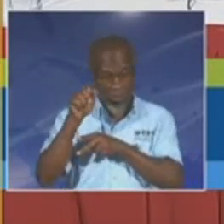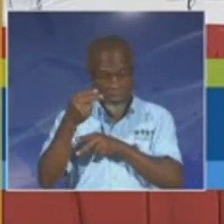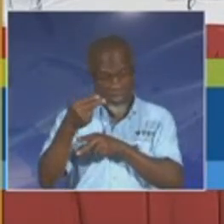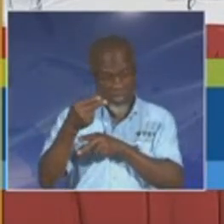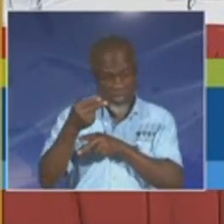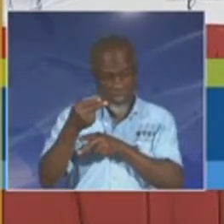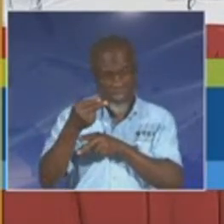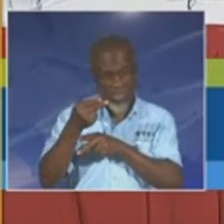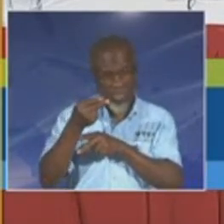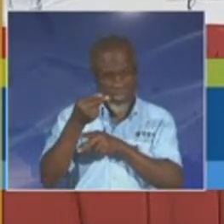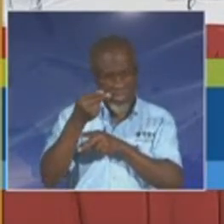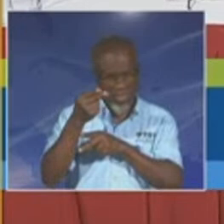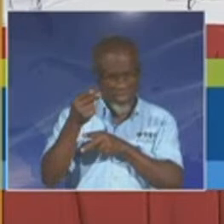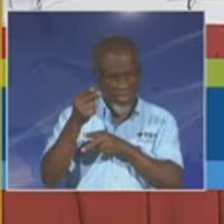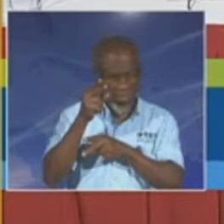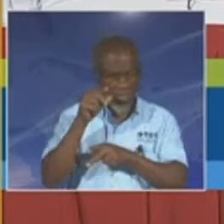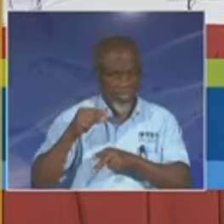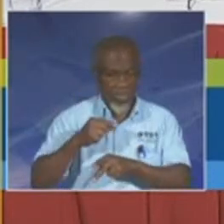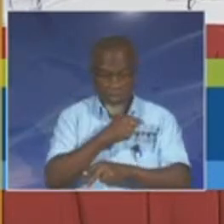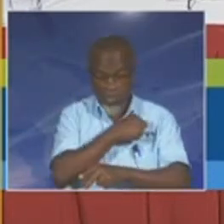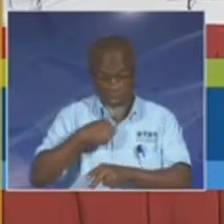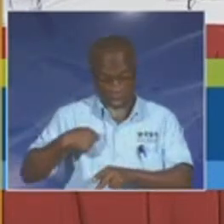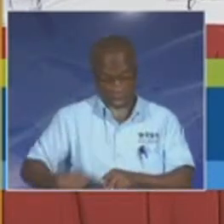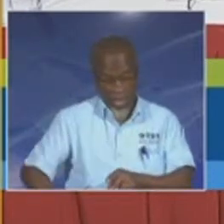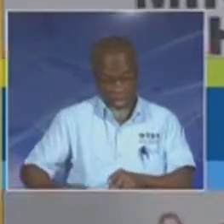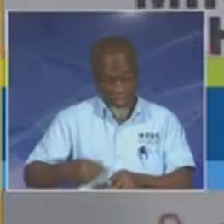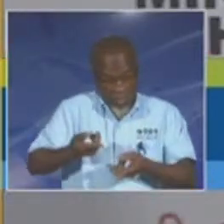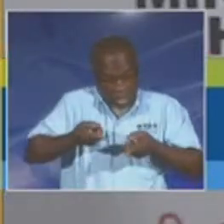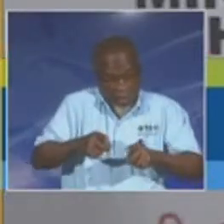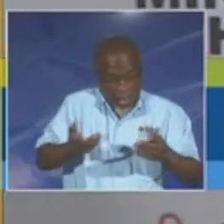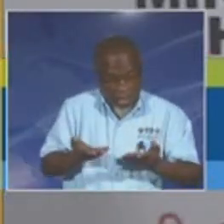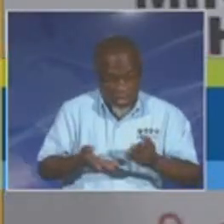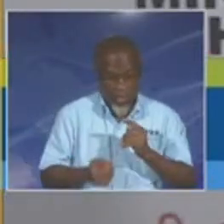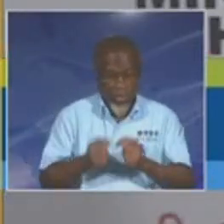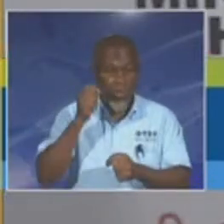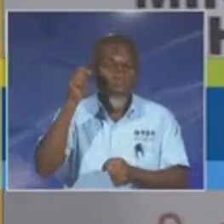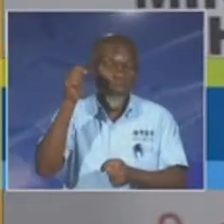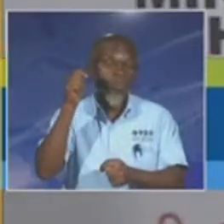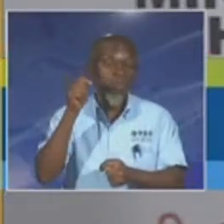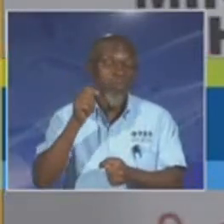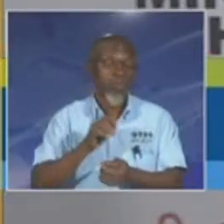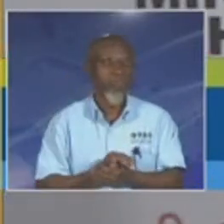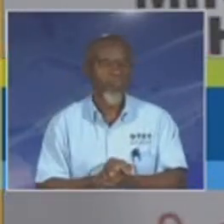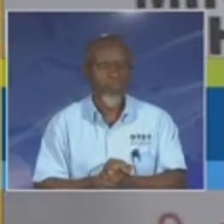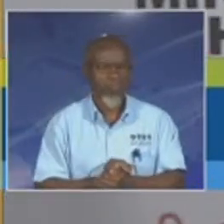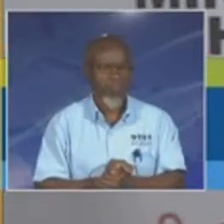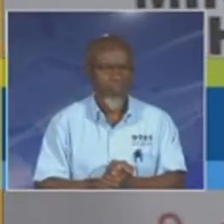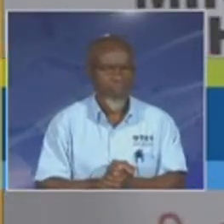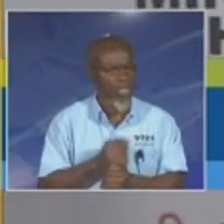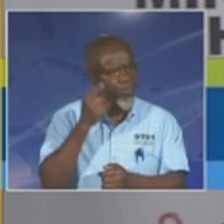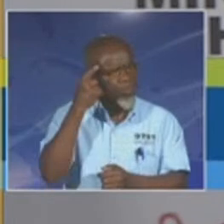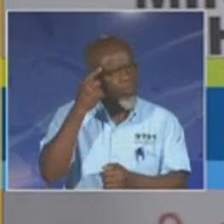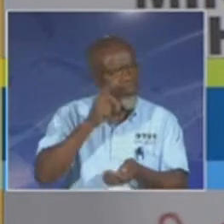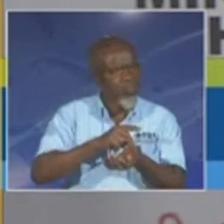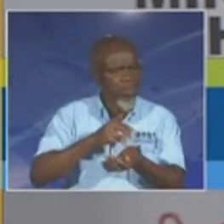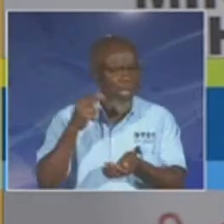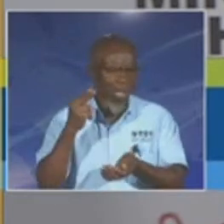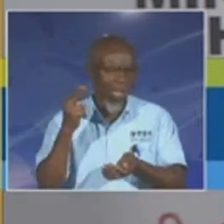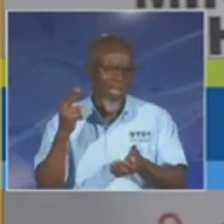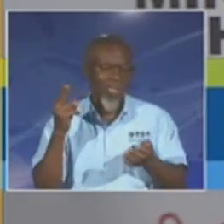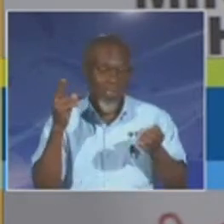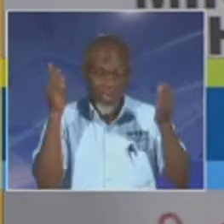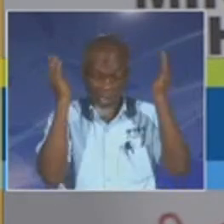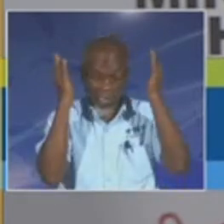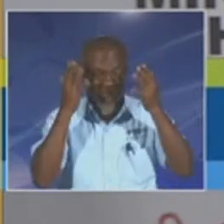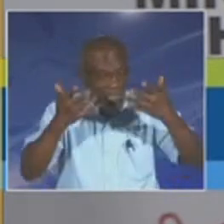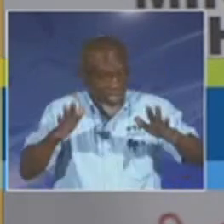in Trinidad and Tobago? Thank you. So I think Dr. Hines would have gone into significant detail with regards to that first question that